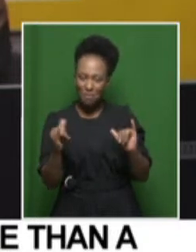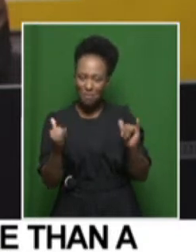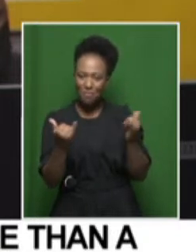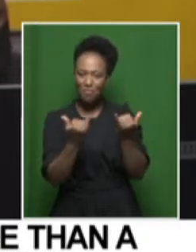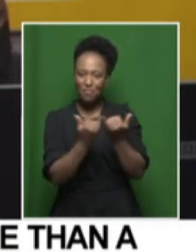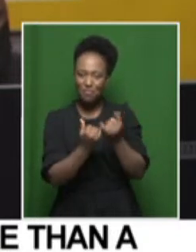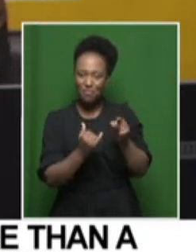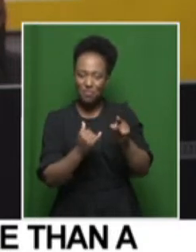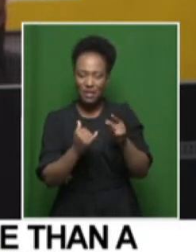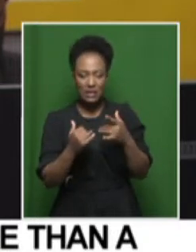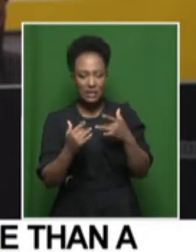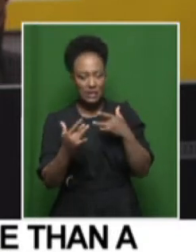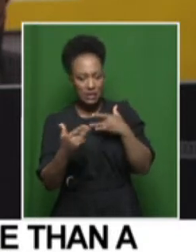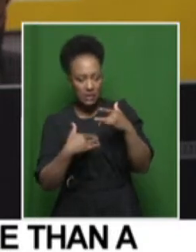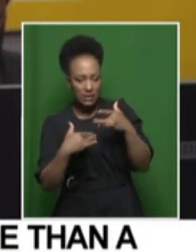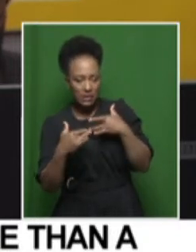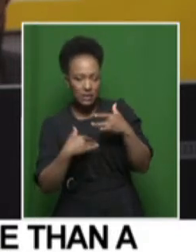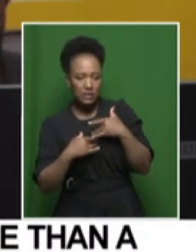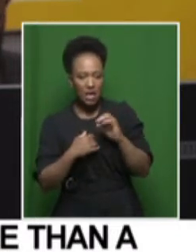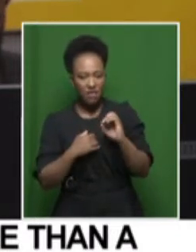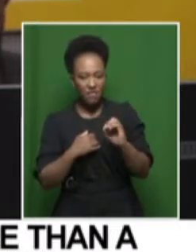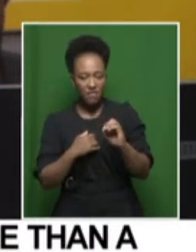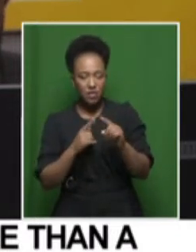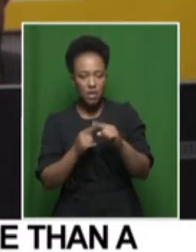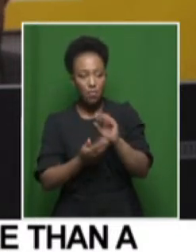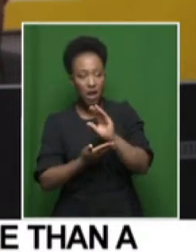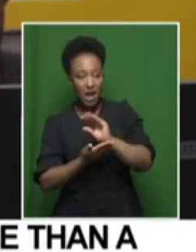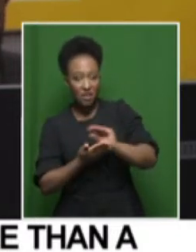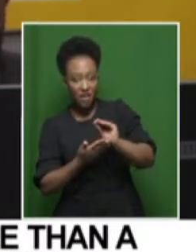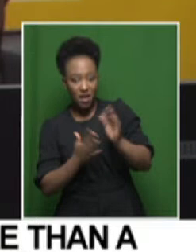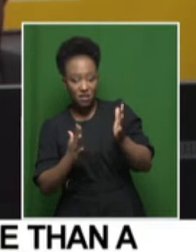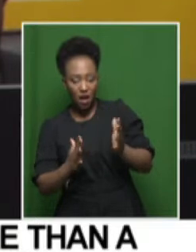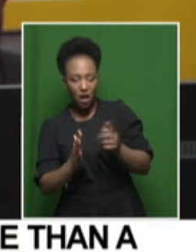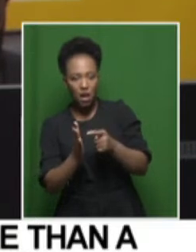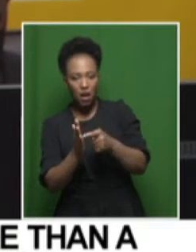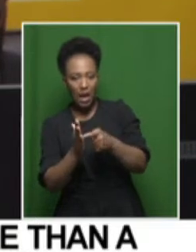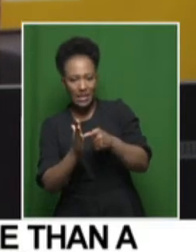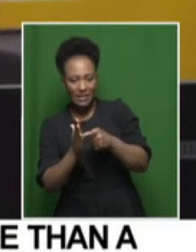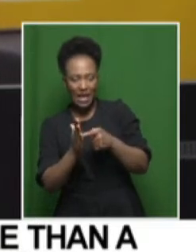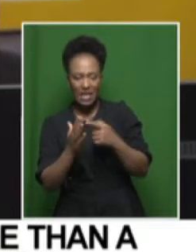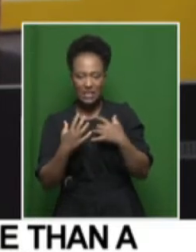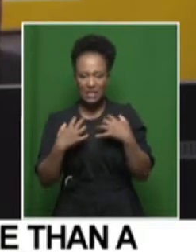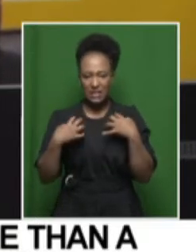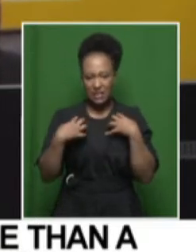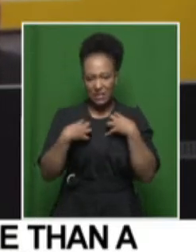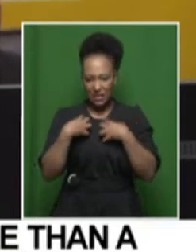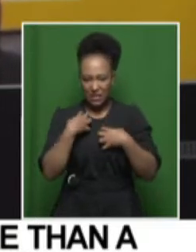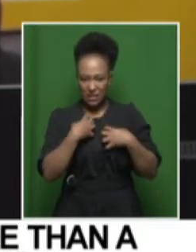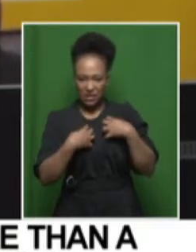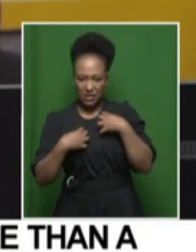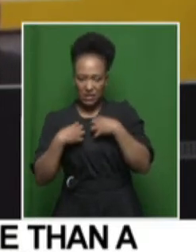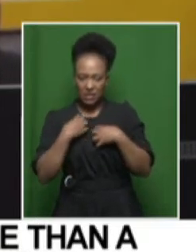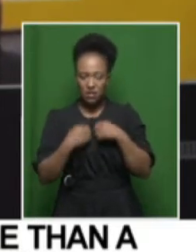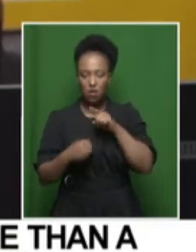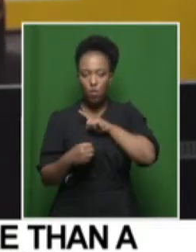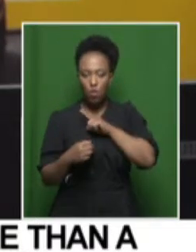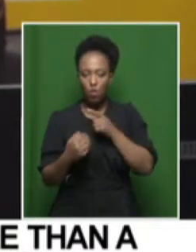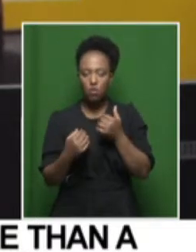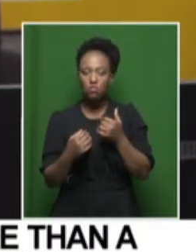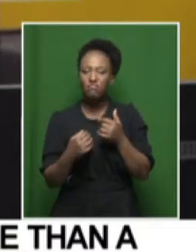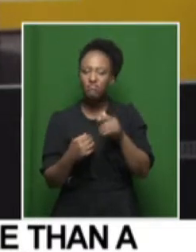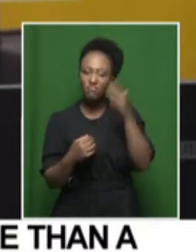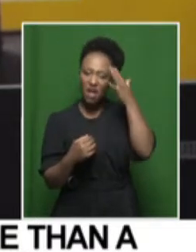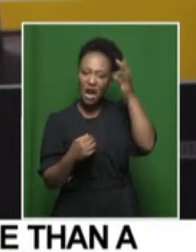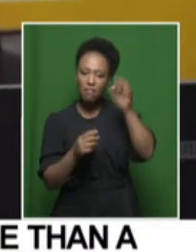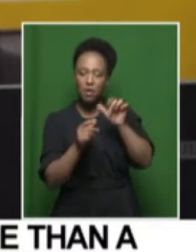for its creditors and our investors alike. is a major concern. Government continues to support Eskom